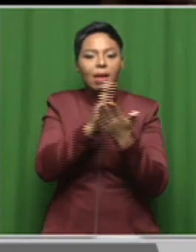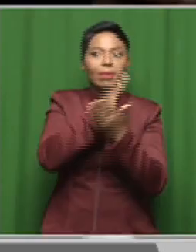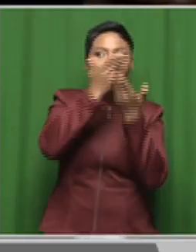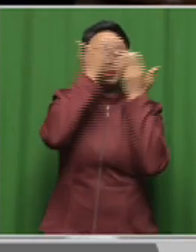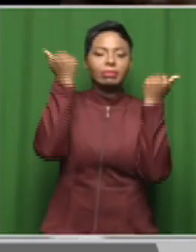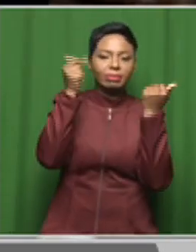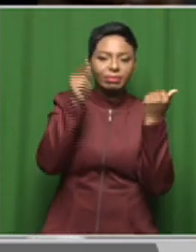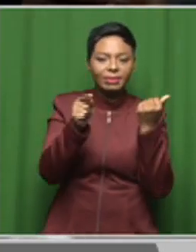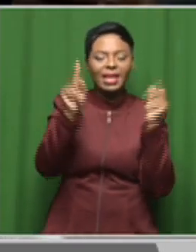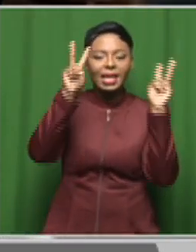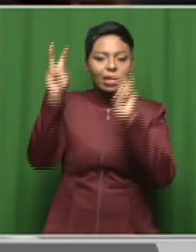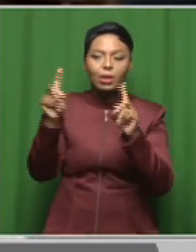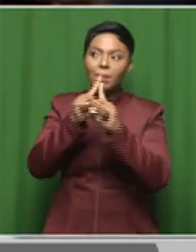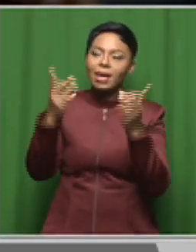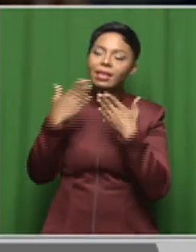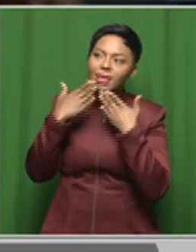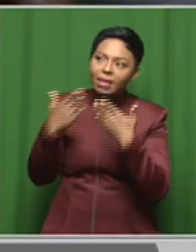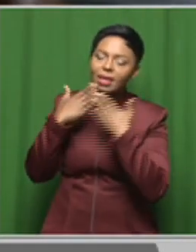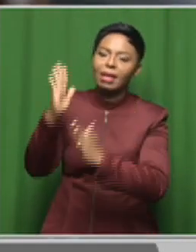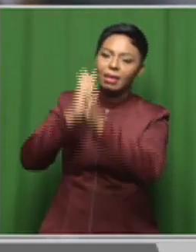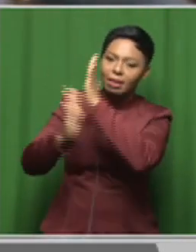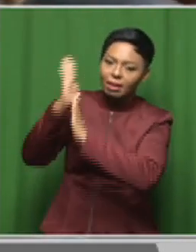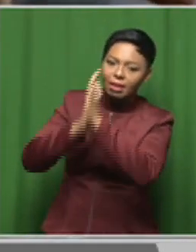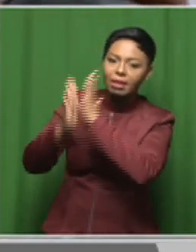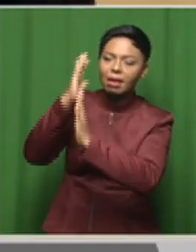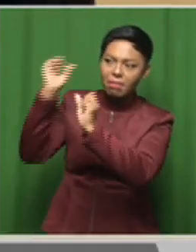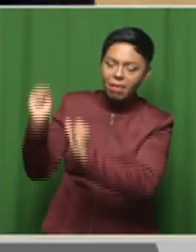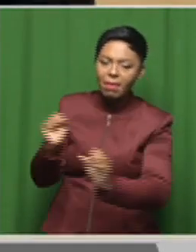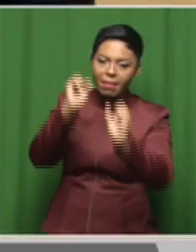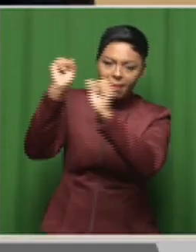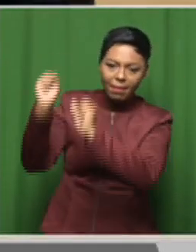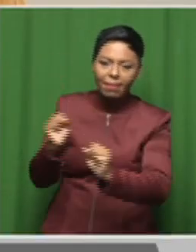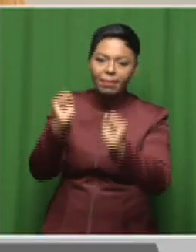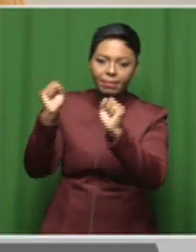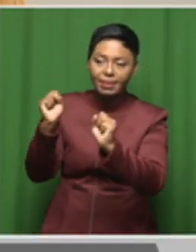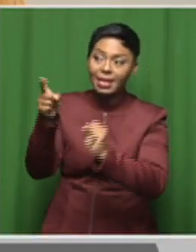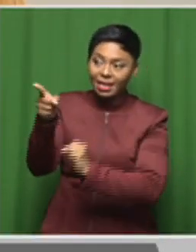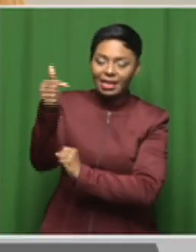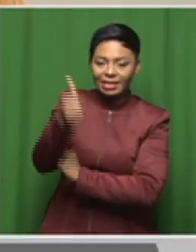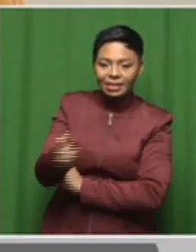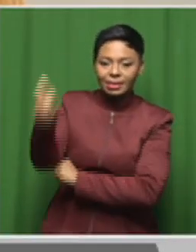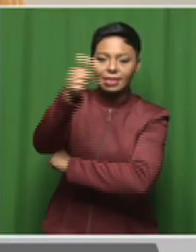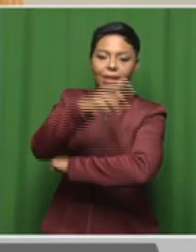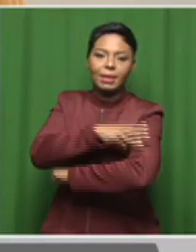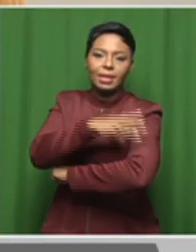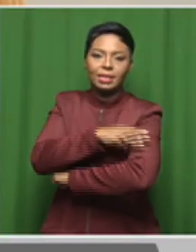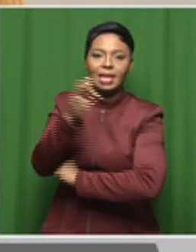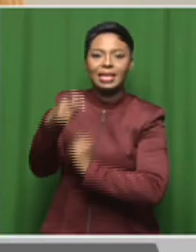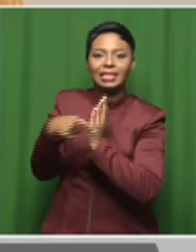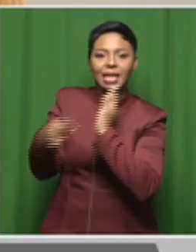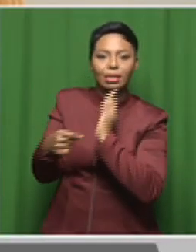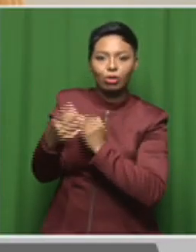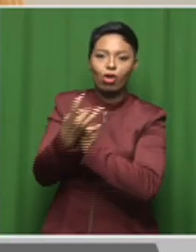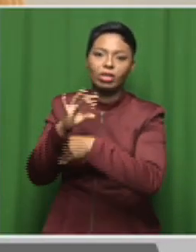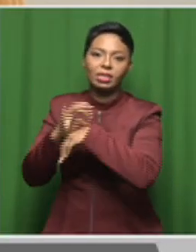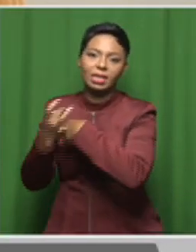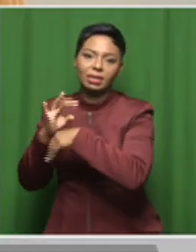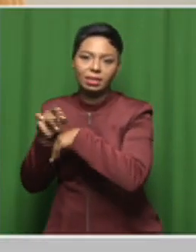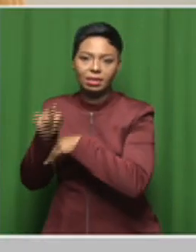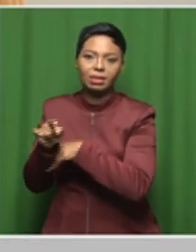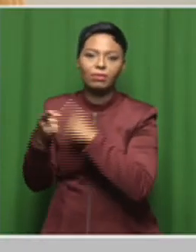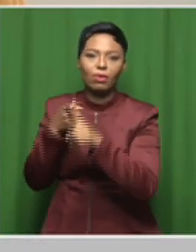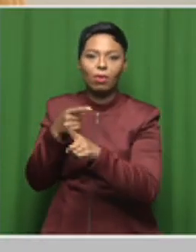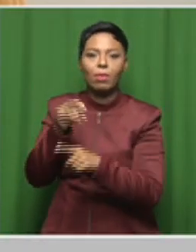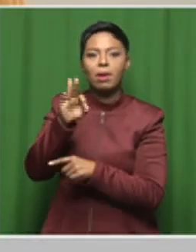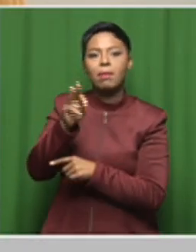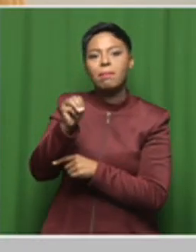much for your time this morning. That was Evádne Bronkhorst, Senior Manager, Tax Consulting at Forvis Mazars in South Africa,